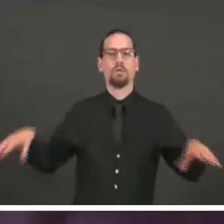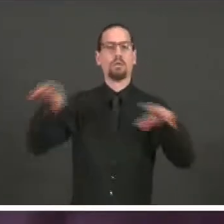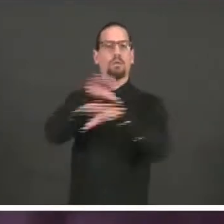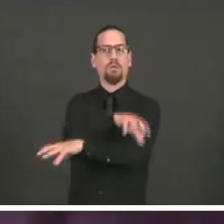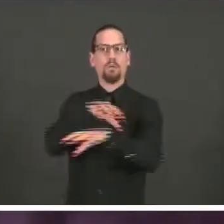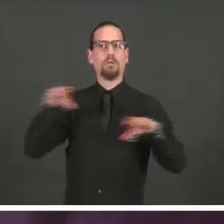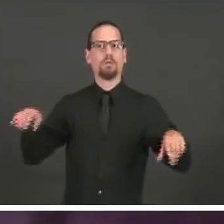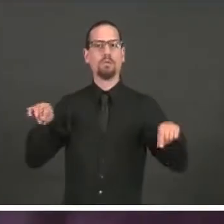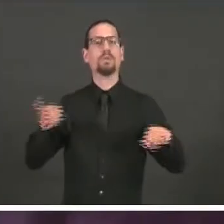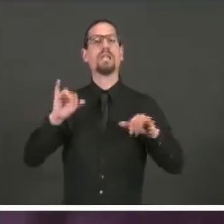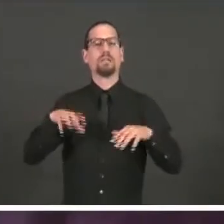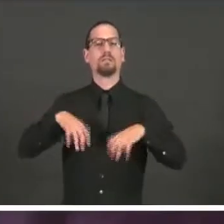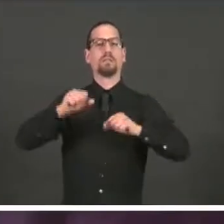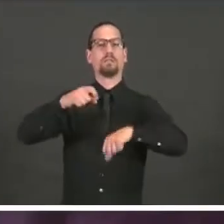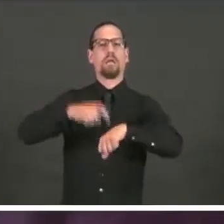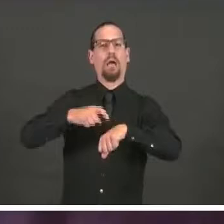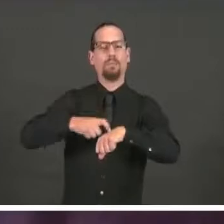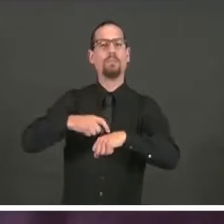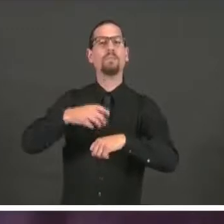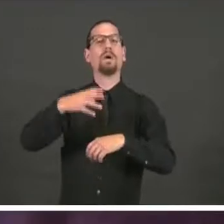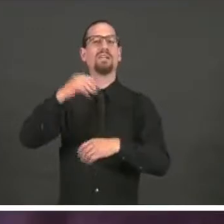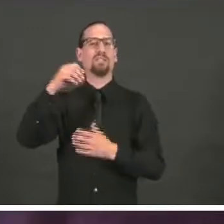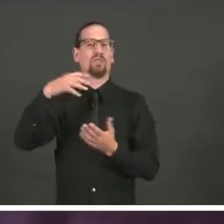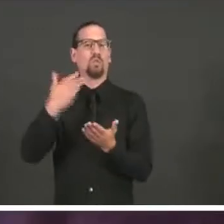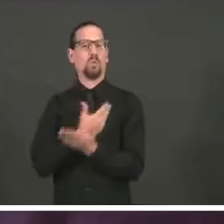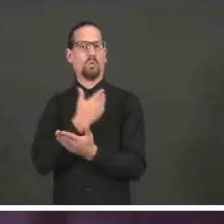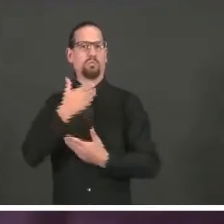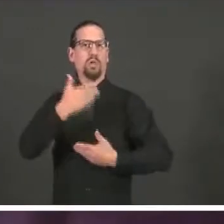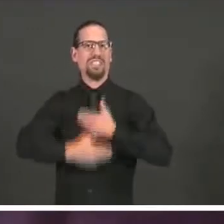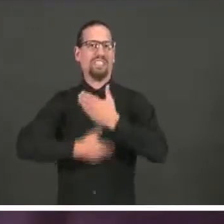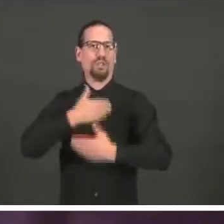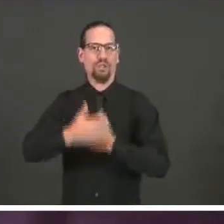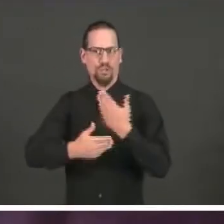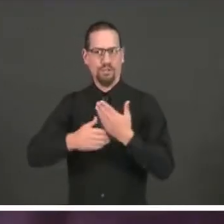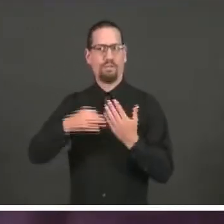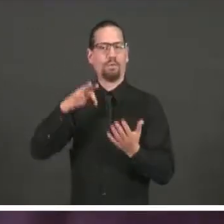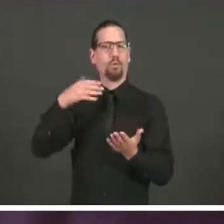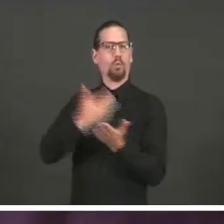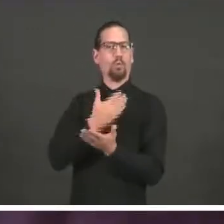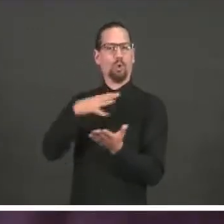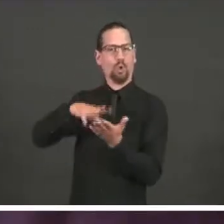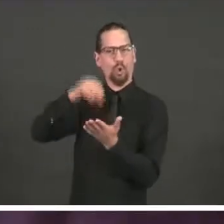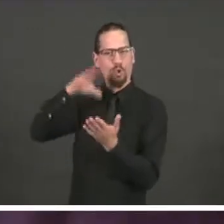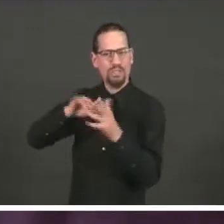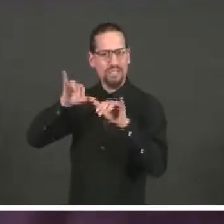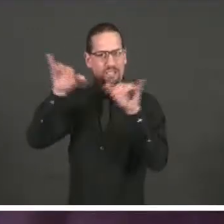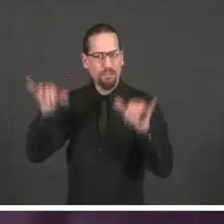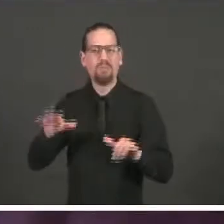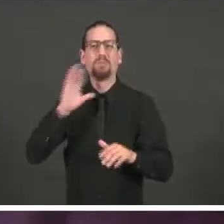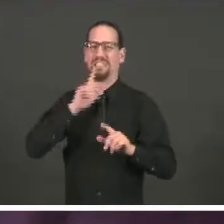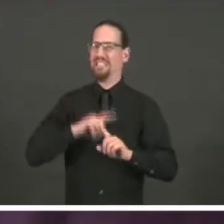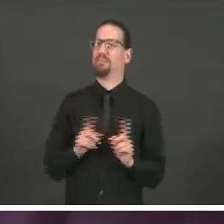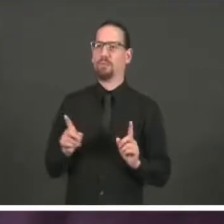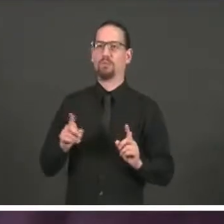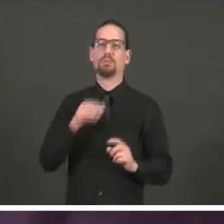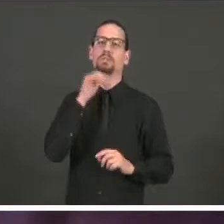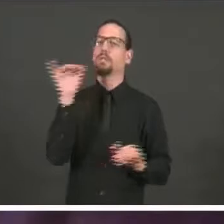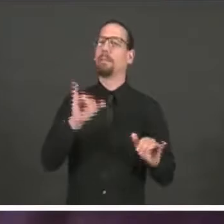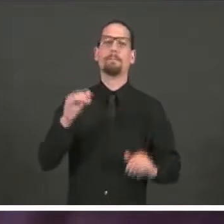taking our time and doing things the right way. Obviously, that will be different from district to